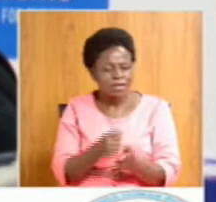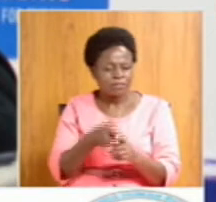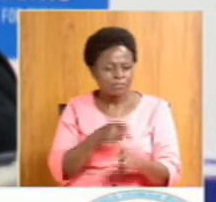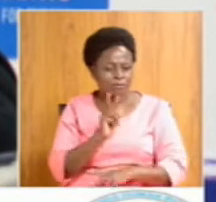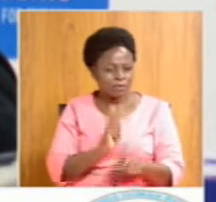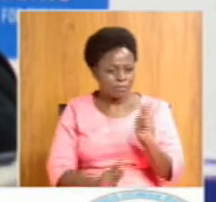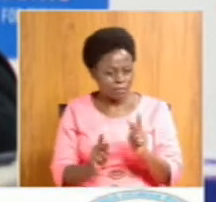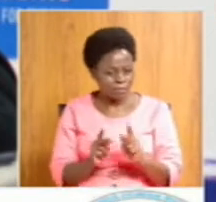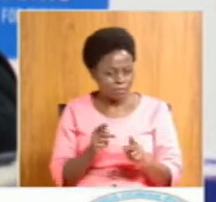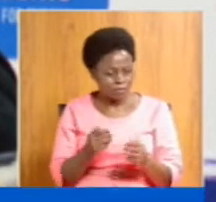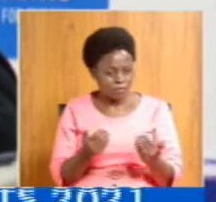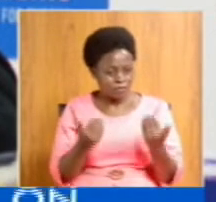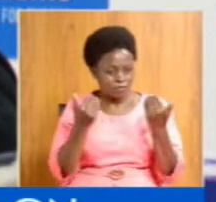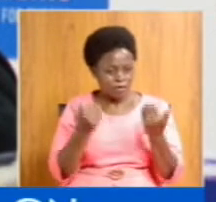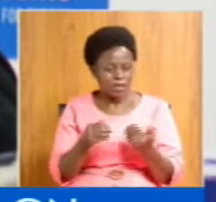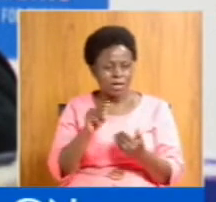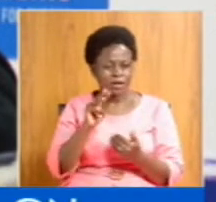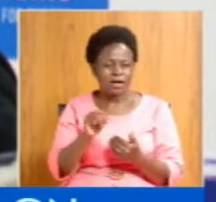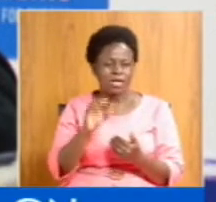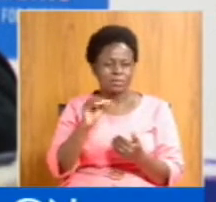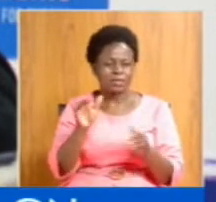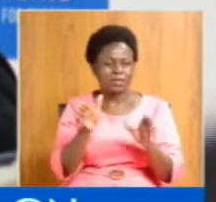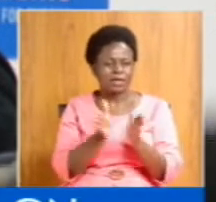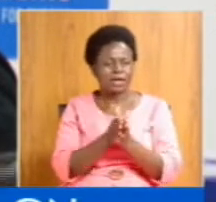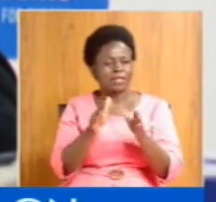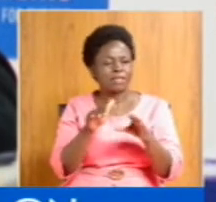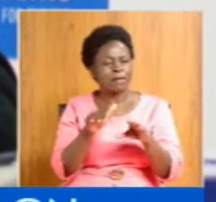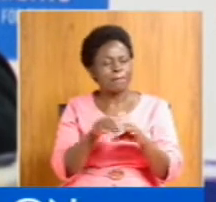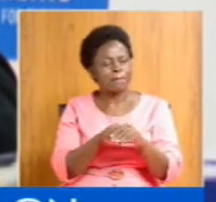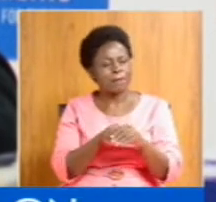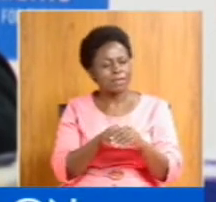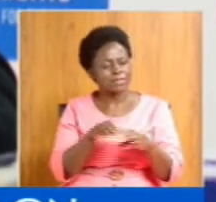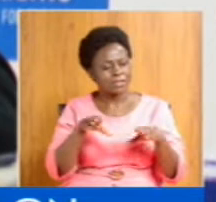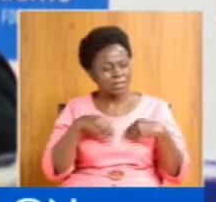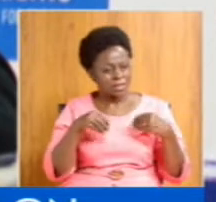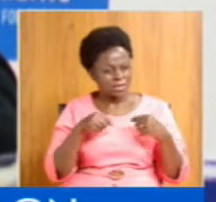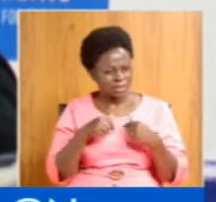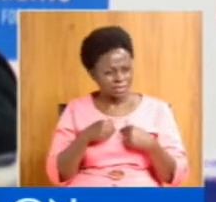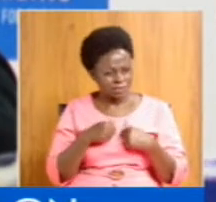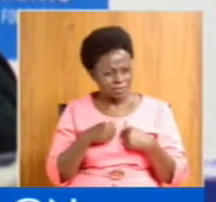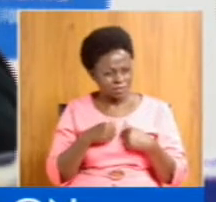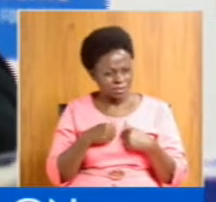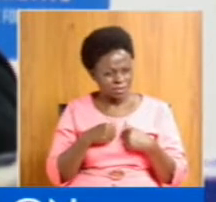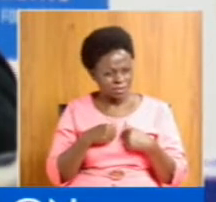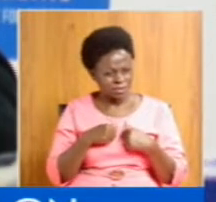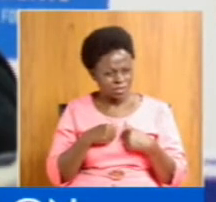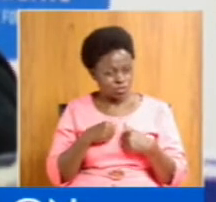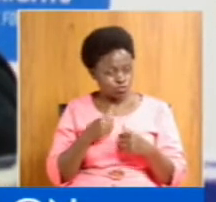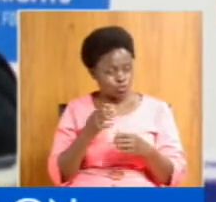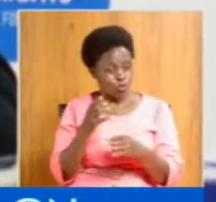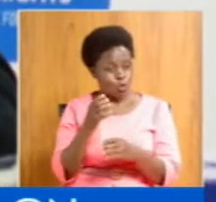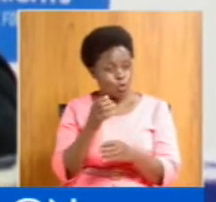For now, Mr. Moderator and the members, allow me to just hold it